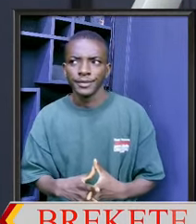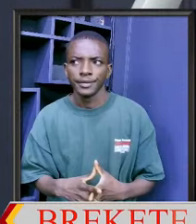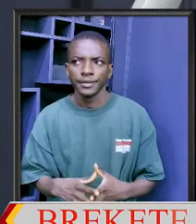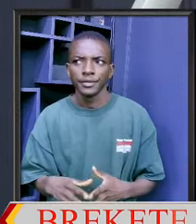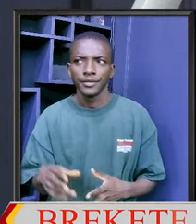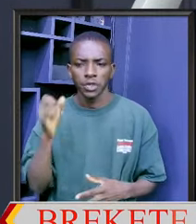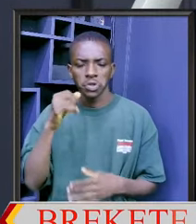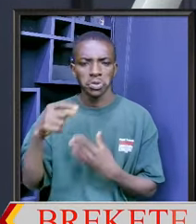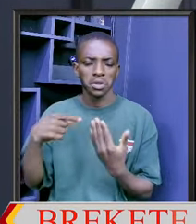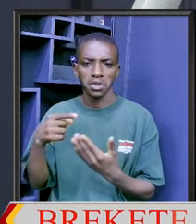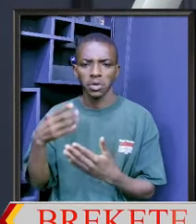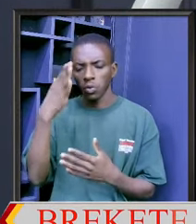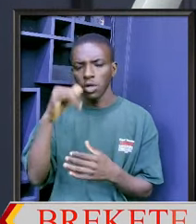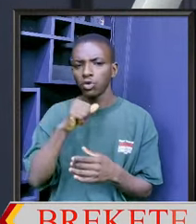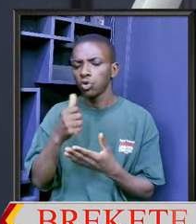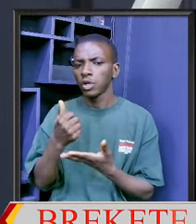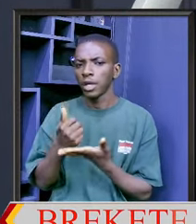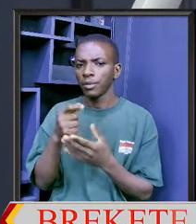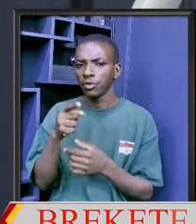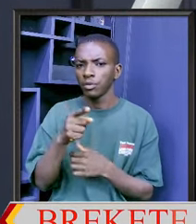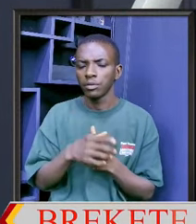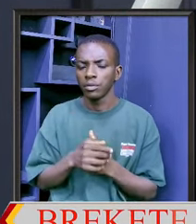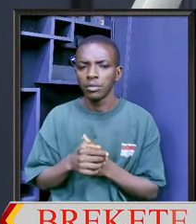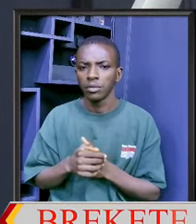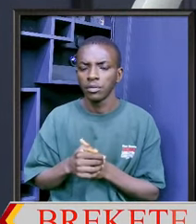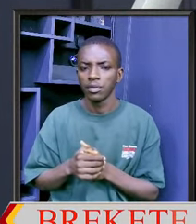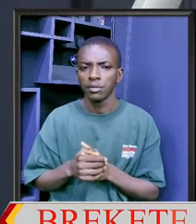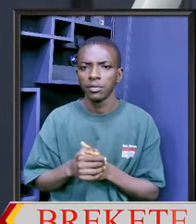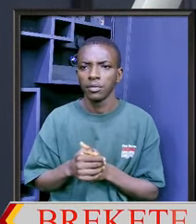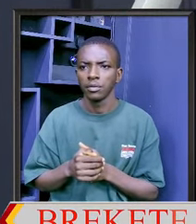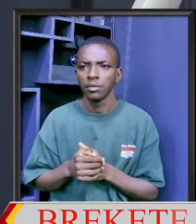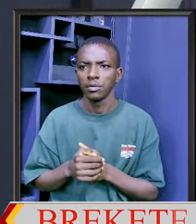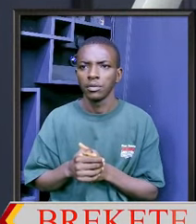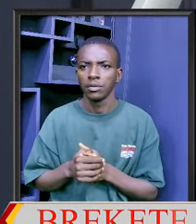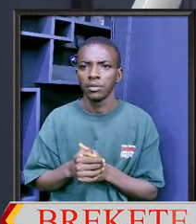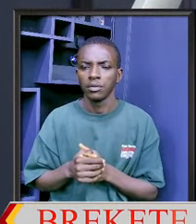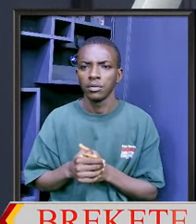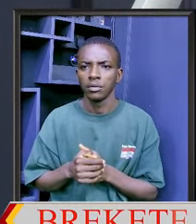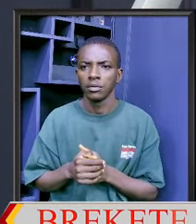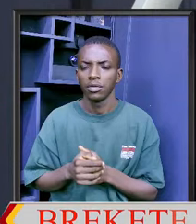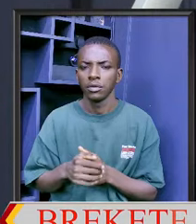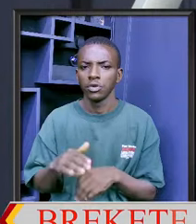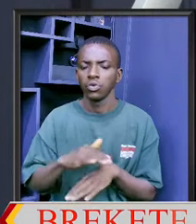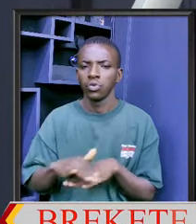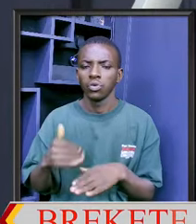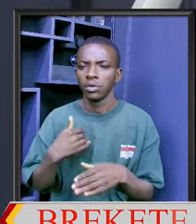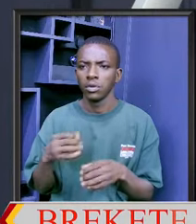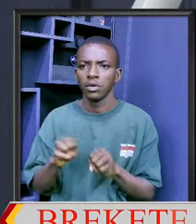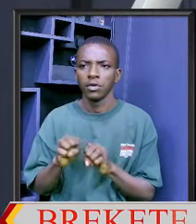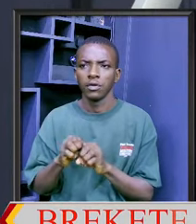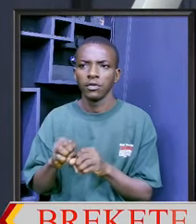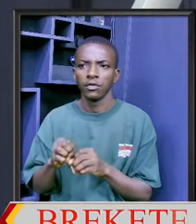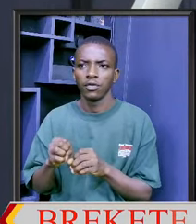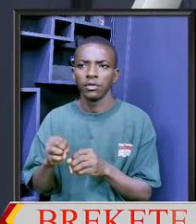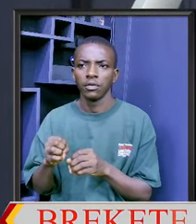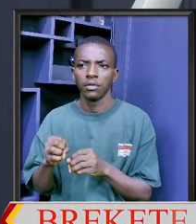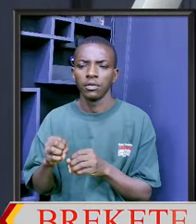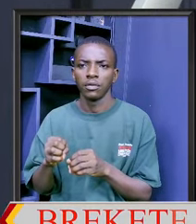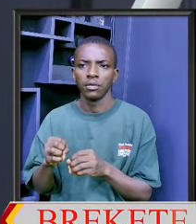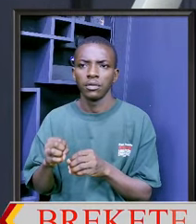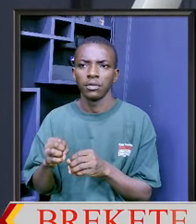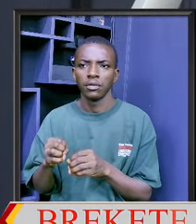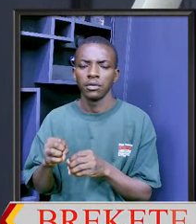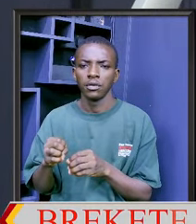He's around. Why they no help una? He don't have it. Even him is their children that used to feed